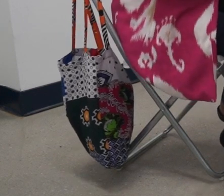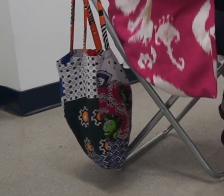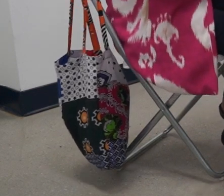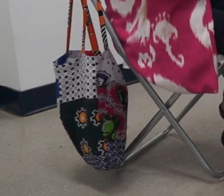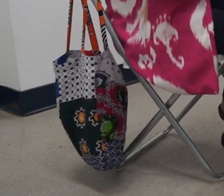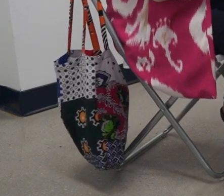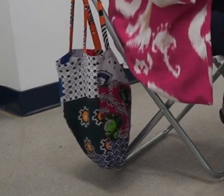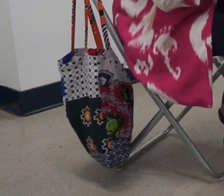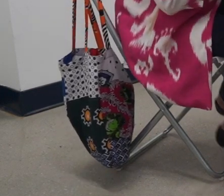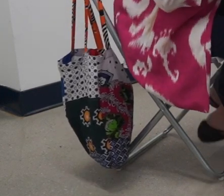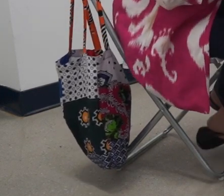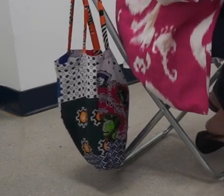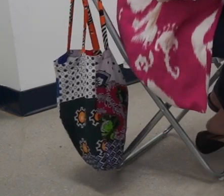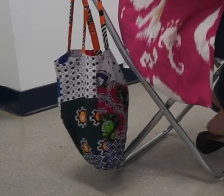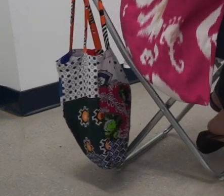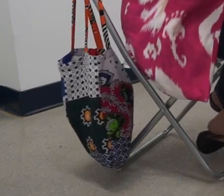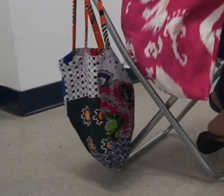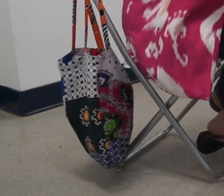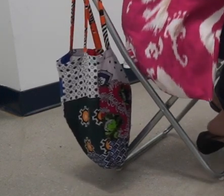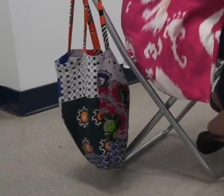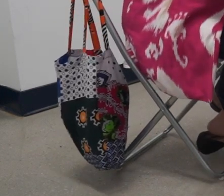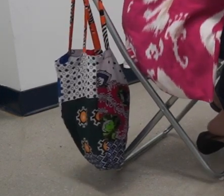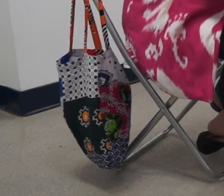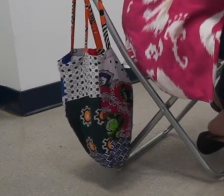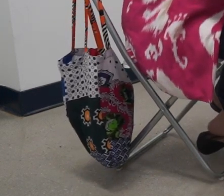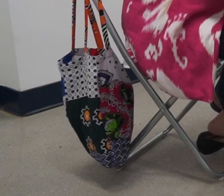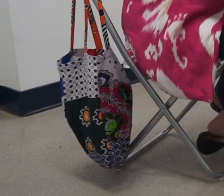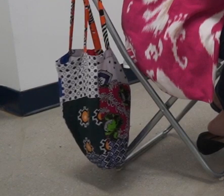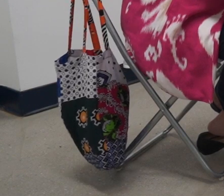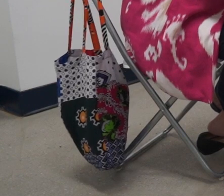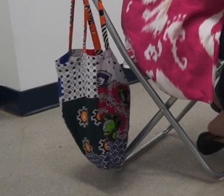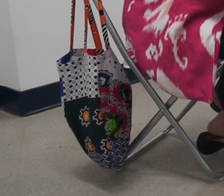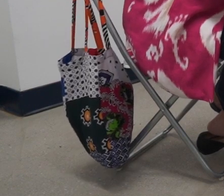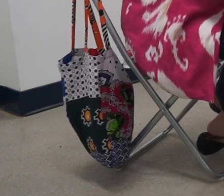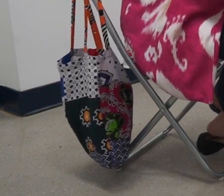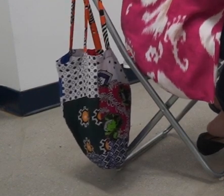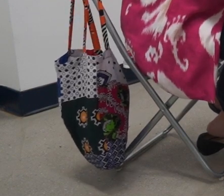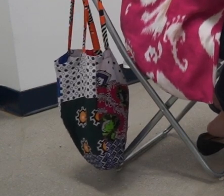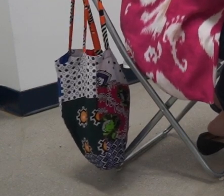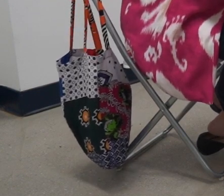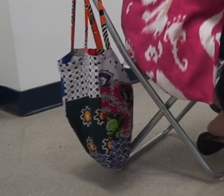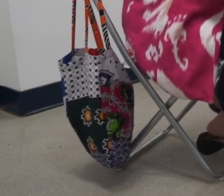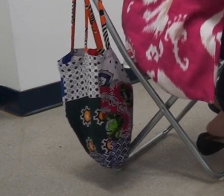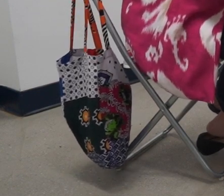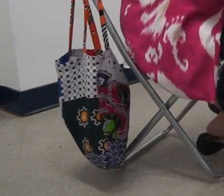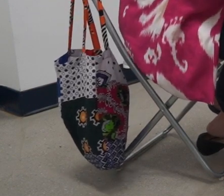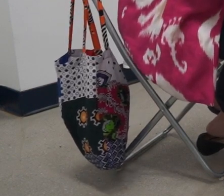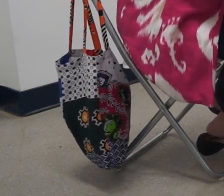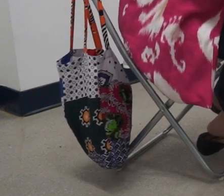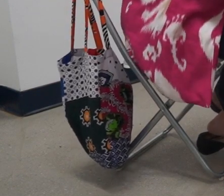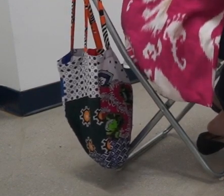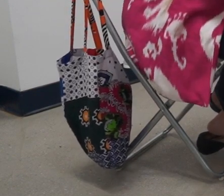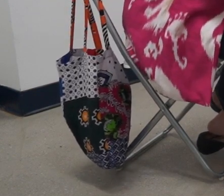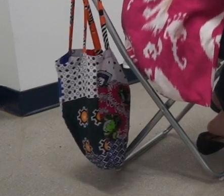Is this the different roles one? Yeah, so I guess the next question that we did not script at all is